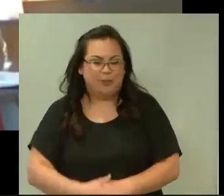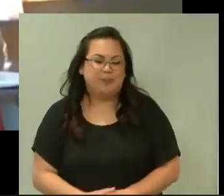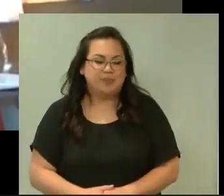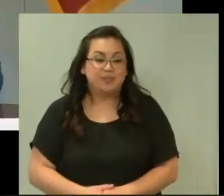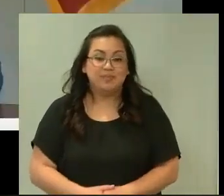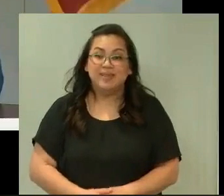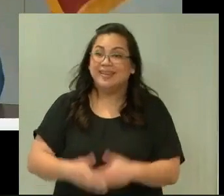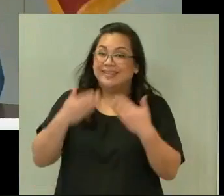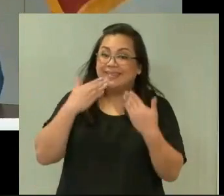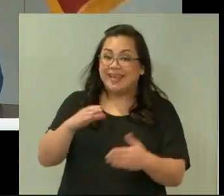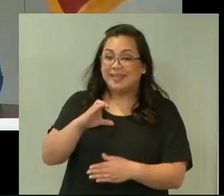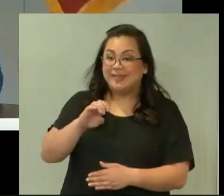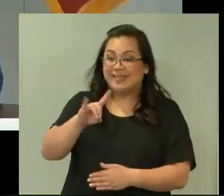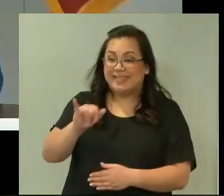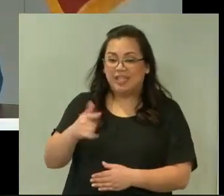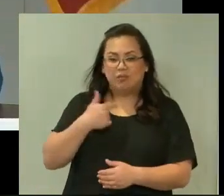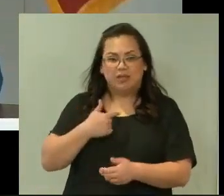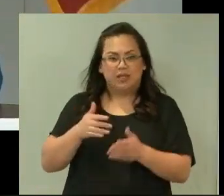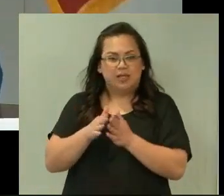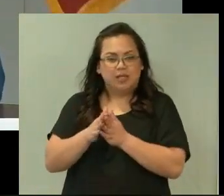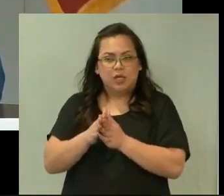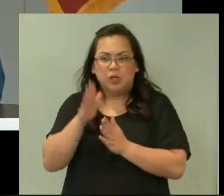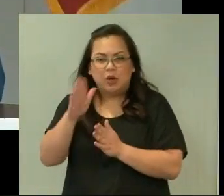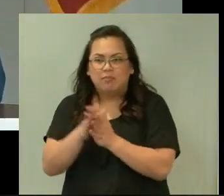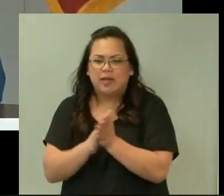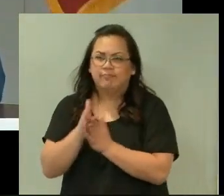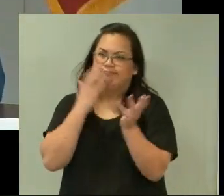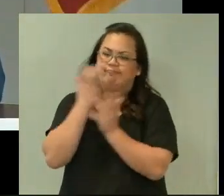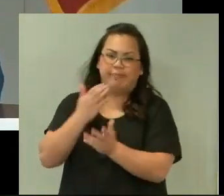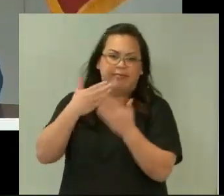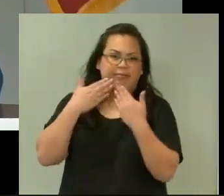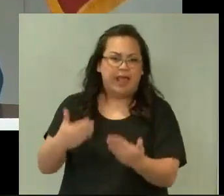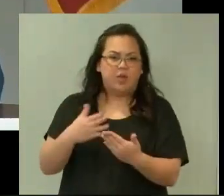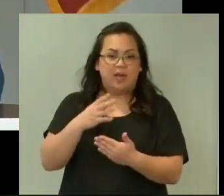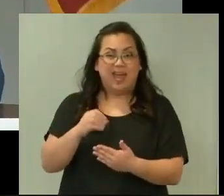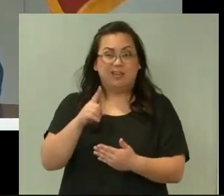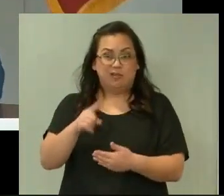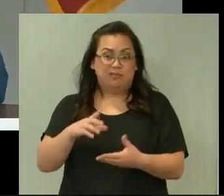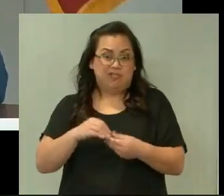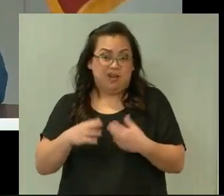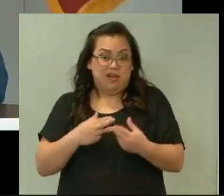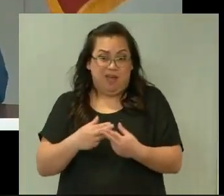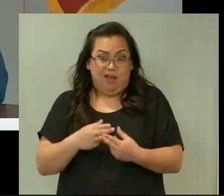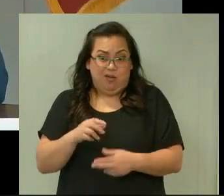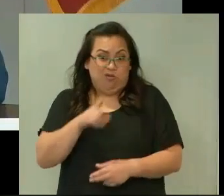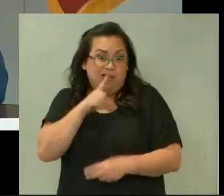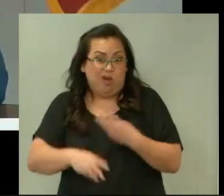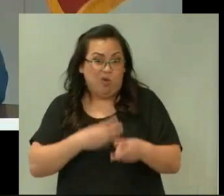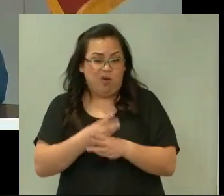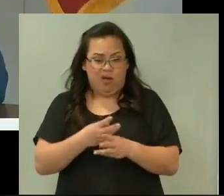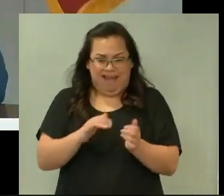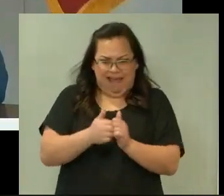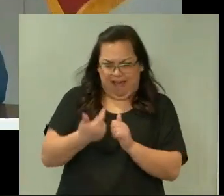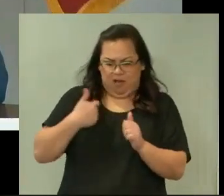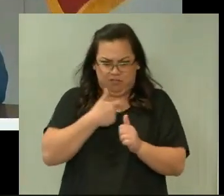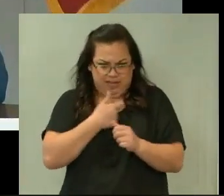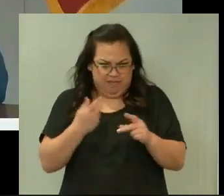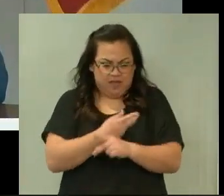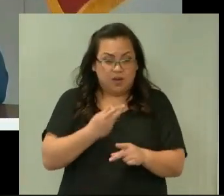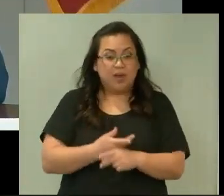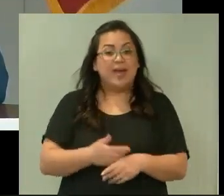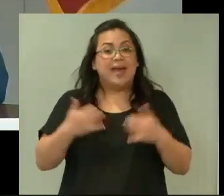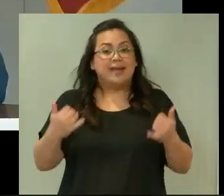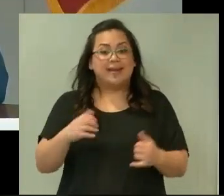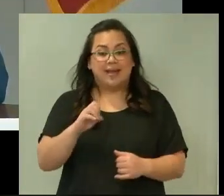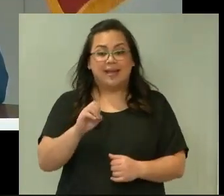Thank you, Cindy. We appreciate your passion and what you've shared in the realities of some of the how. So now we'd like to hear from